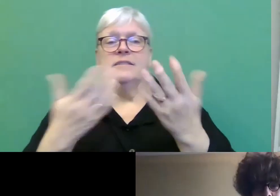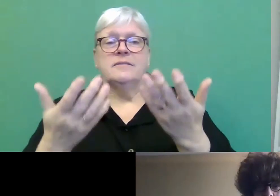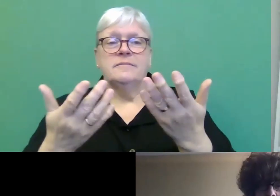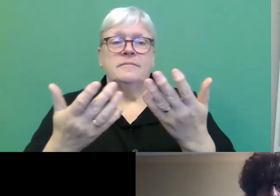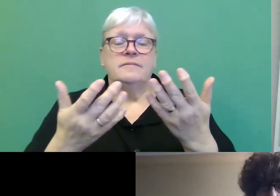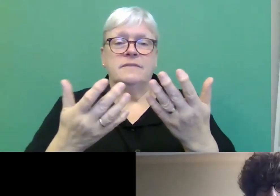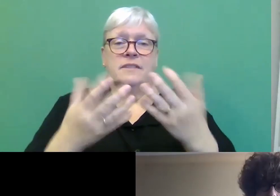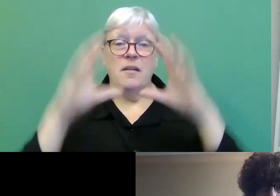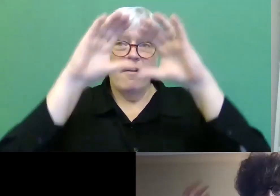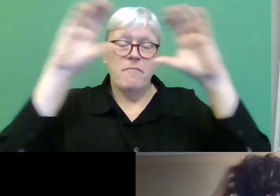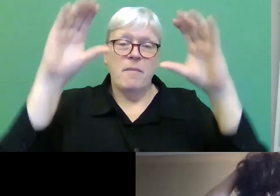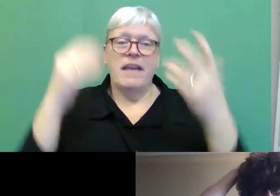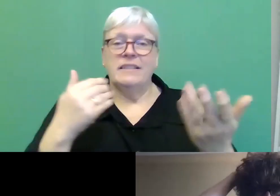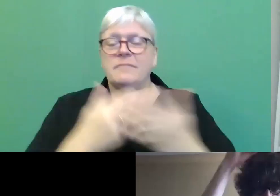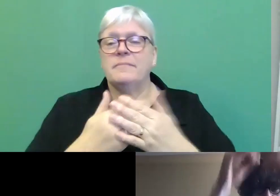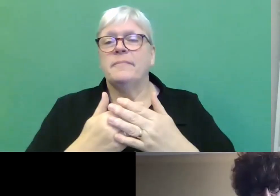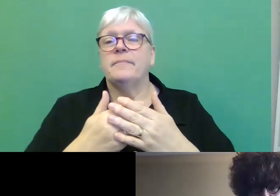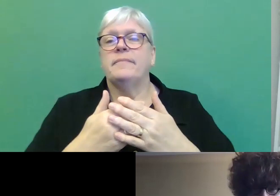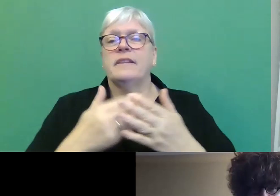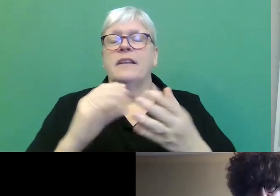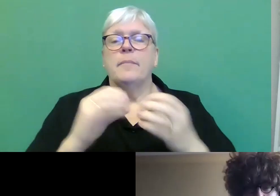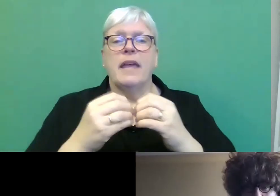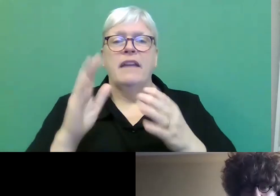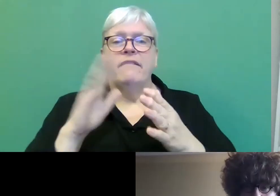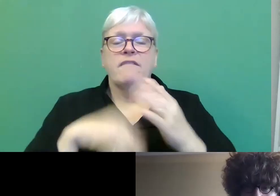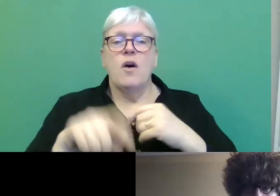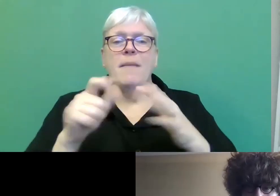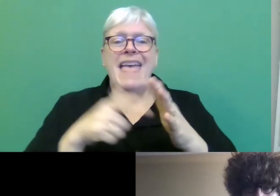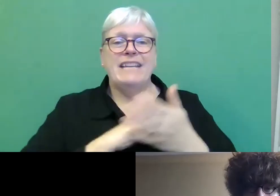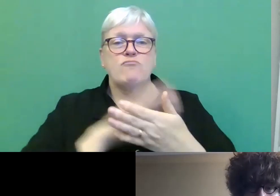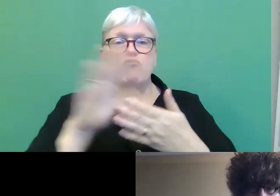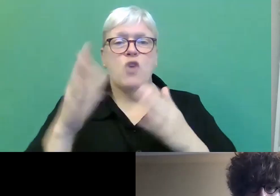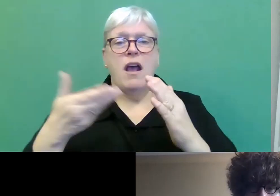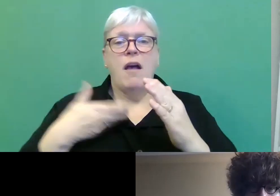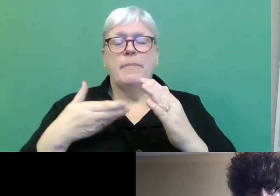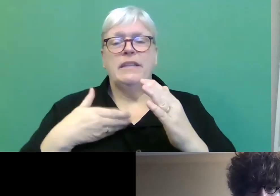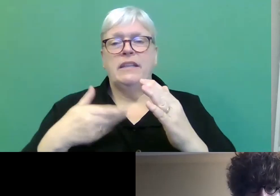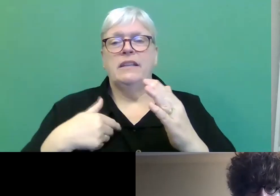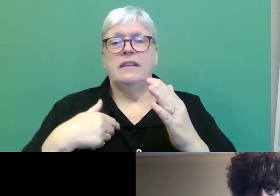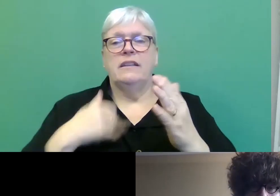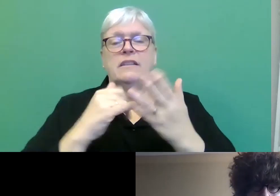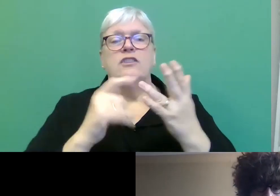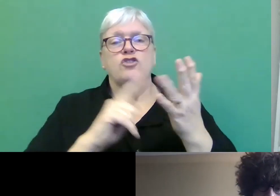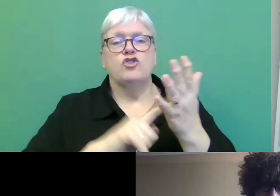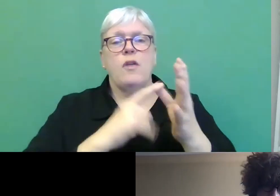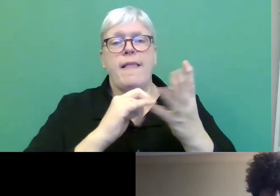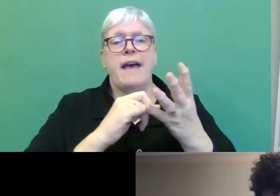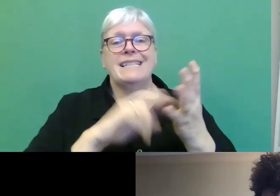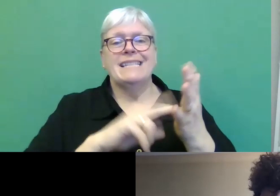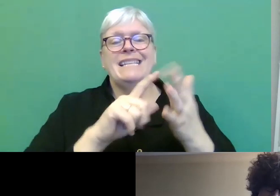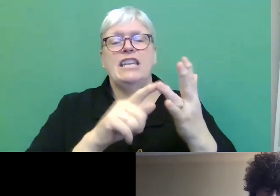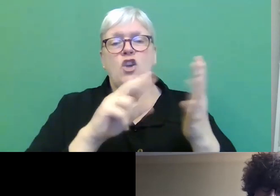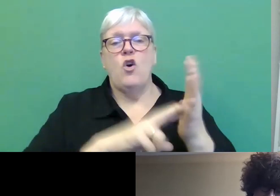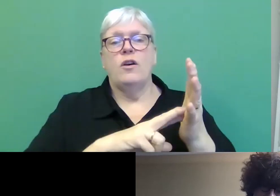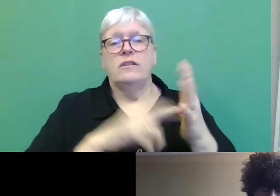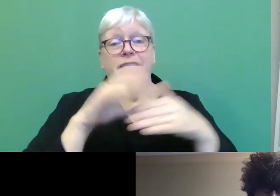think they were made by an Edinburgh company, Solas Neon, which one of my friends worked for. Nice. So you could